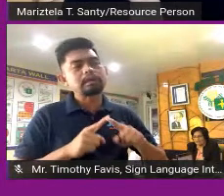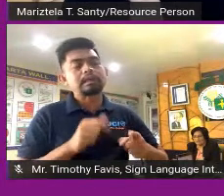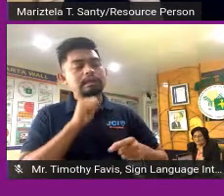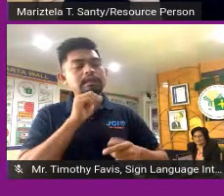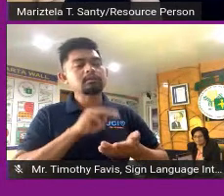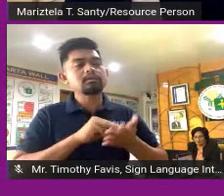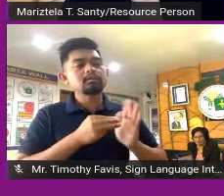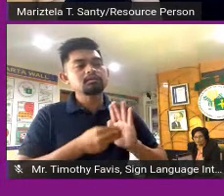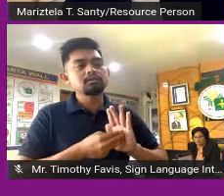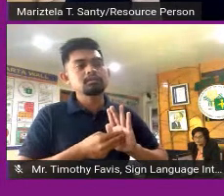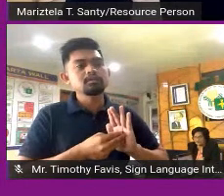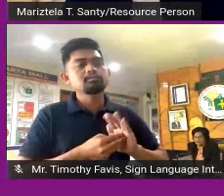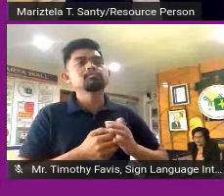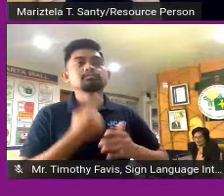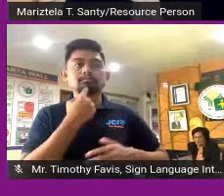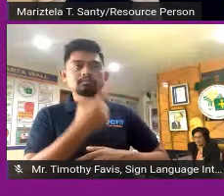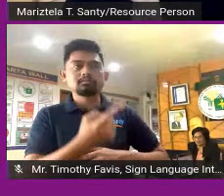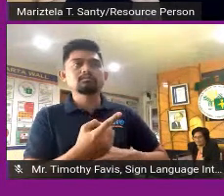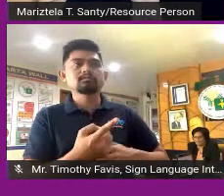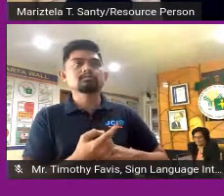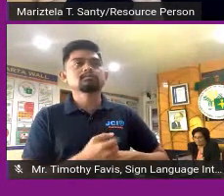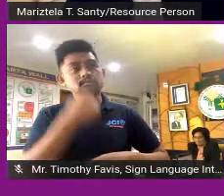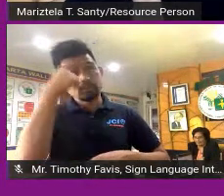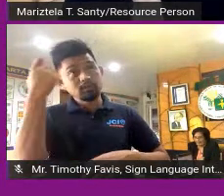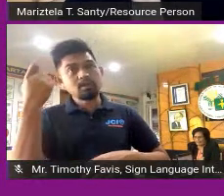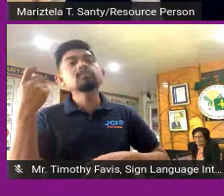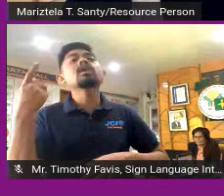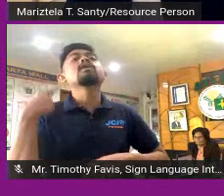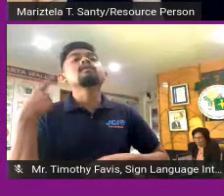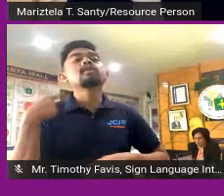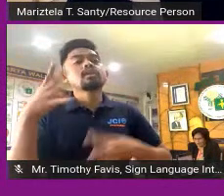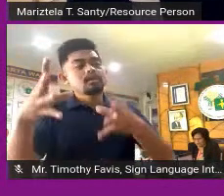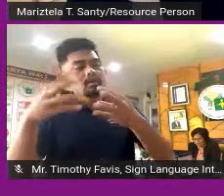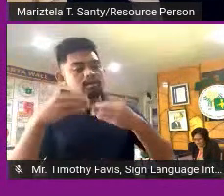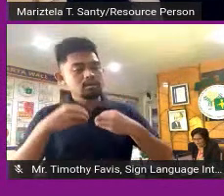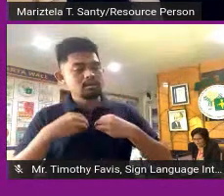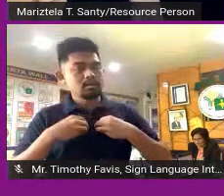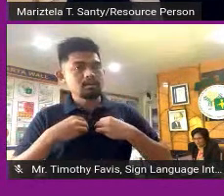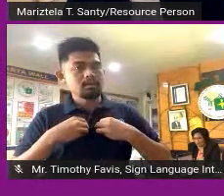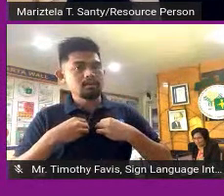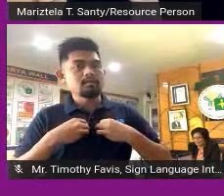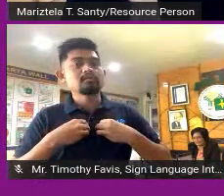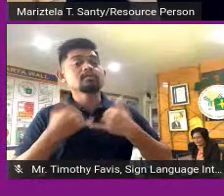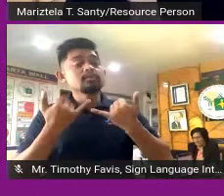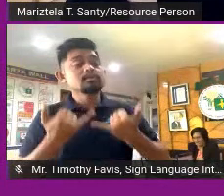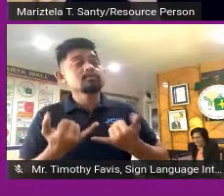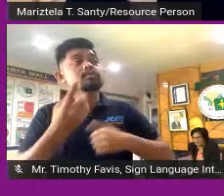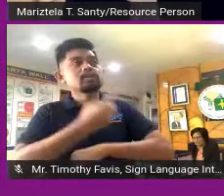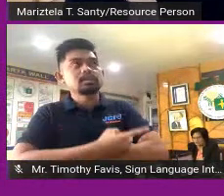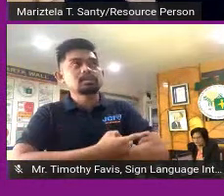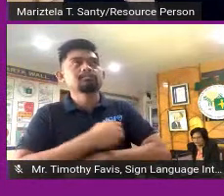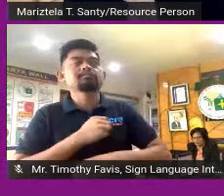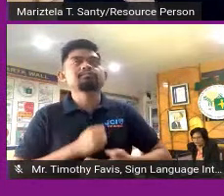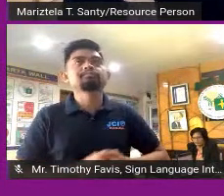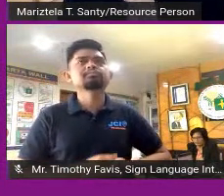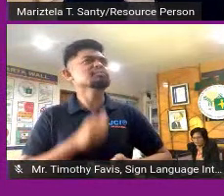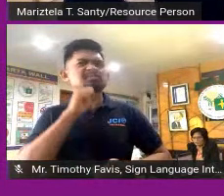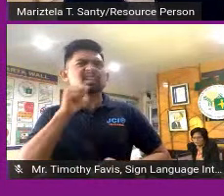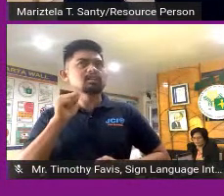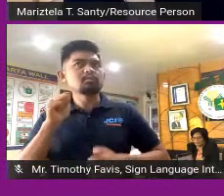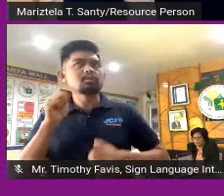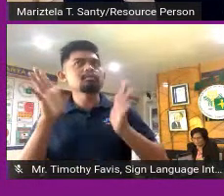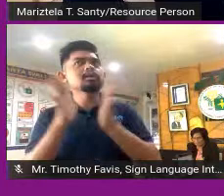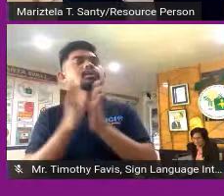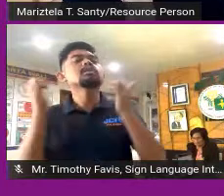because I got flowers today. I got flowers today. It wasn't our anniversary or any